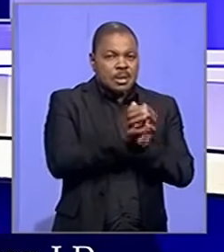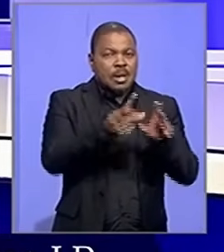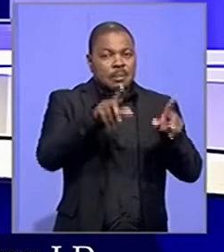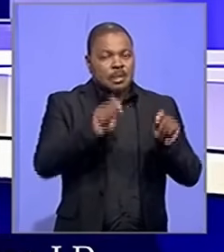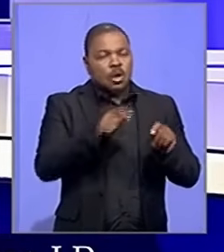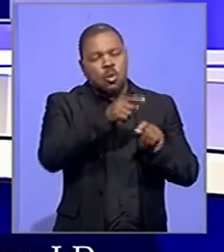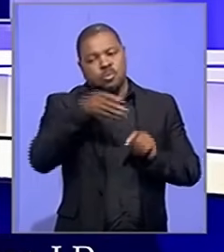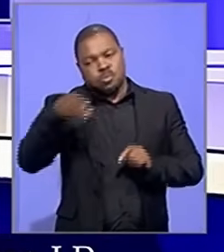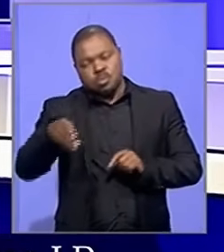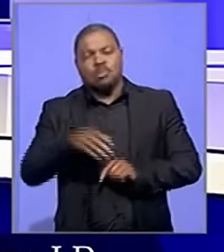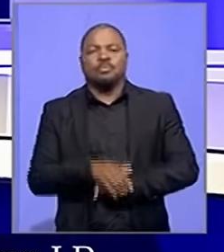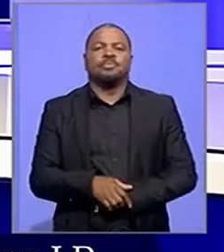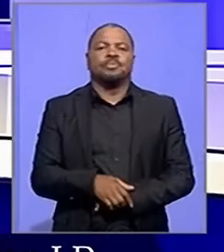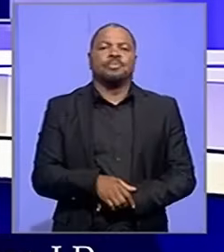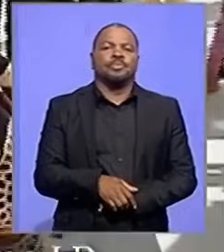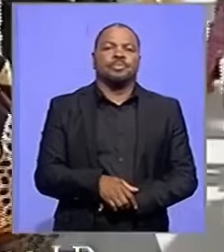Town.